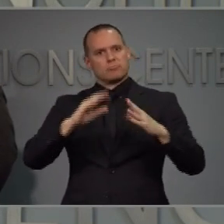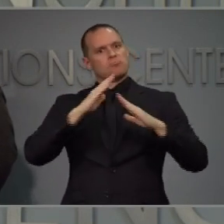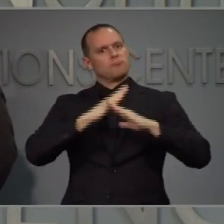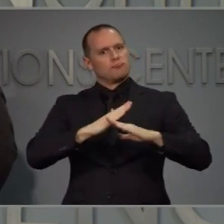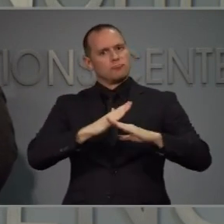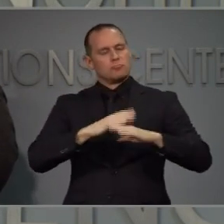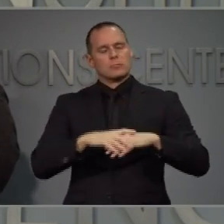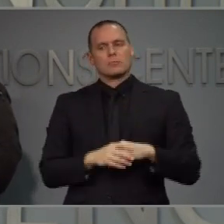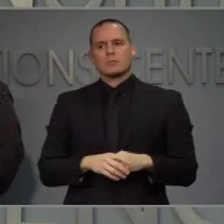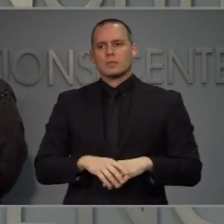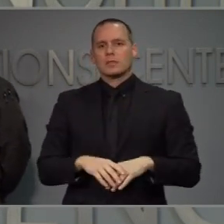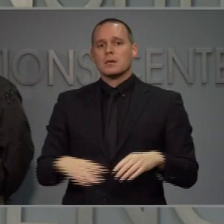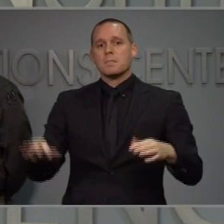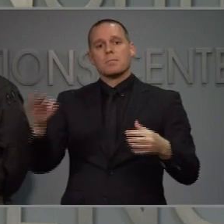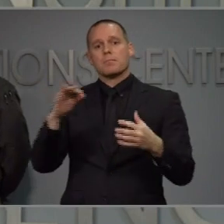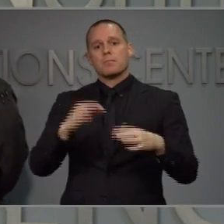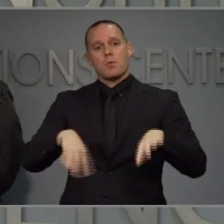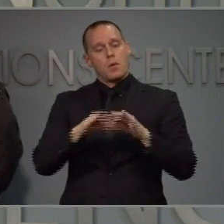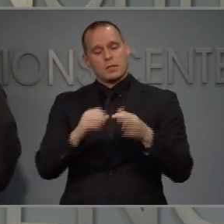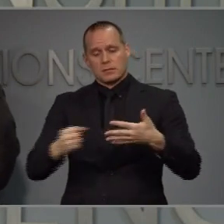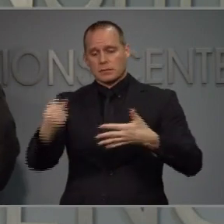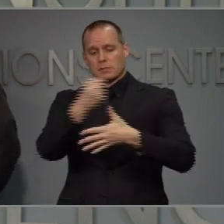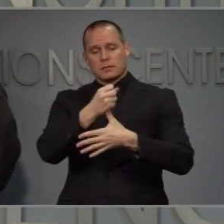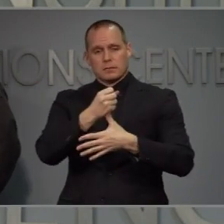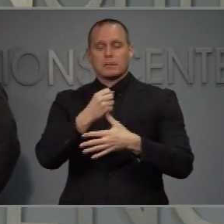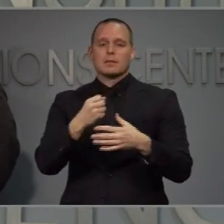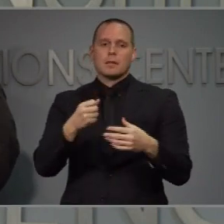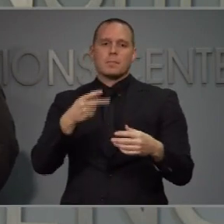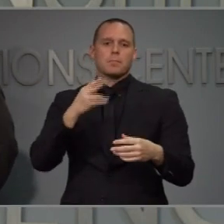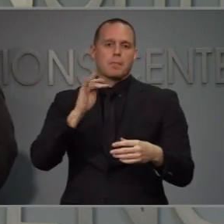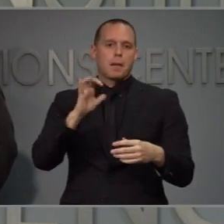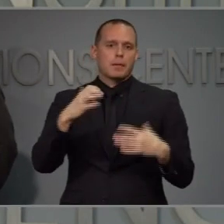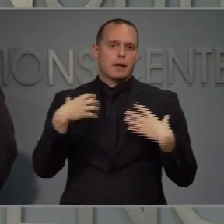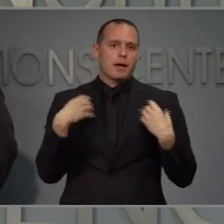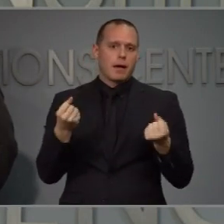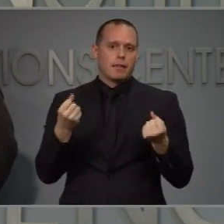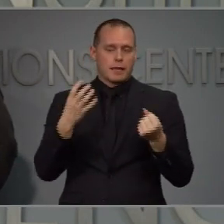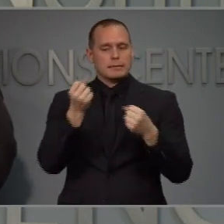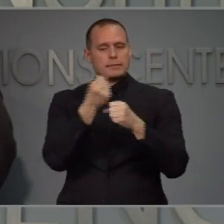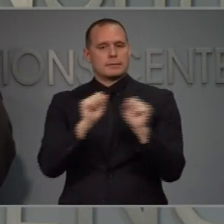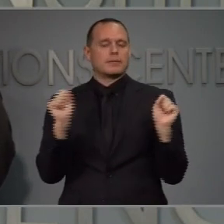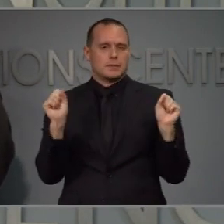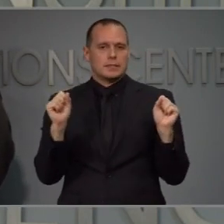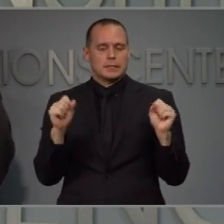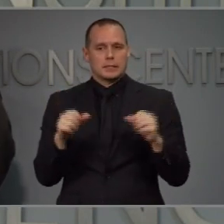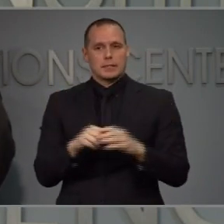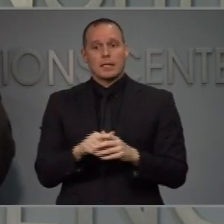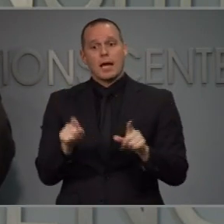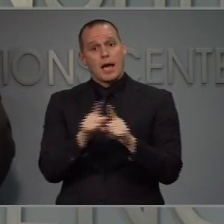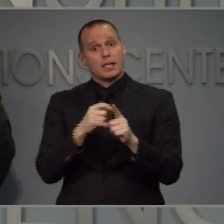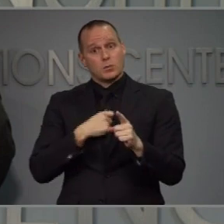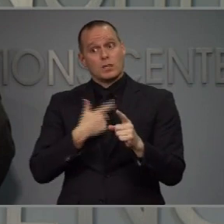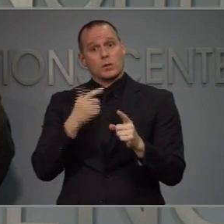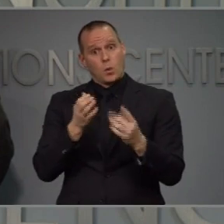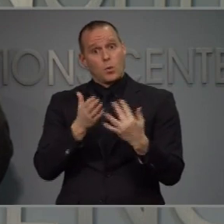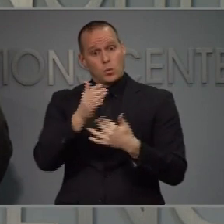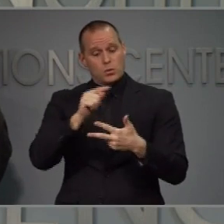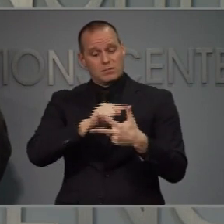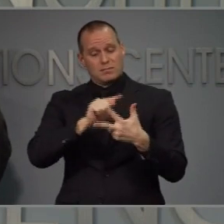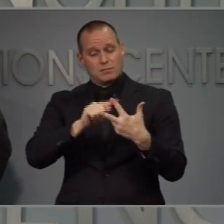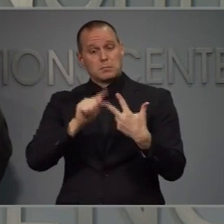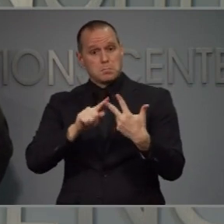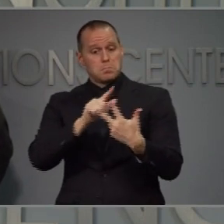public health and safety as the number one priority. So as we go through these phases, we hope people will pay attention to that and